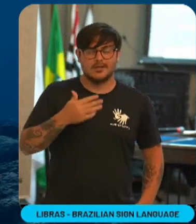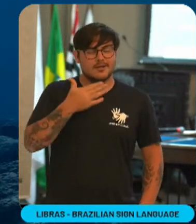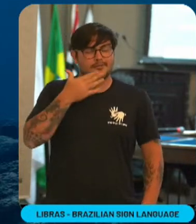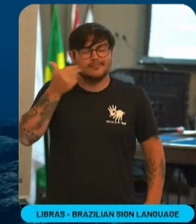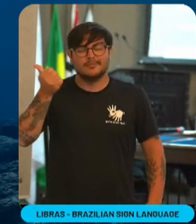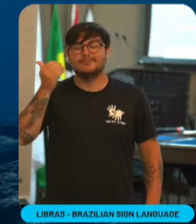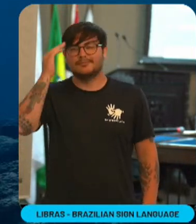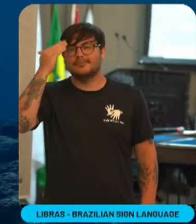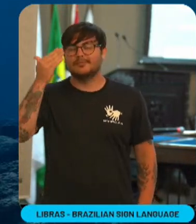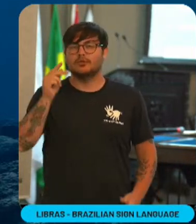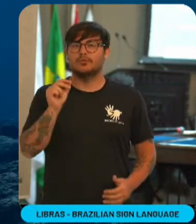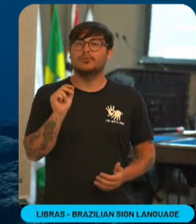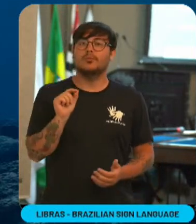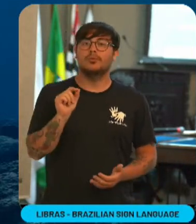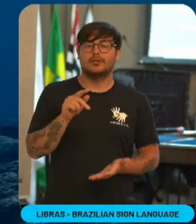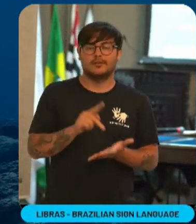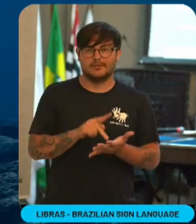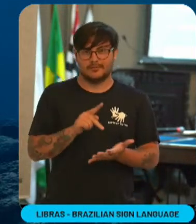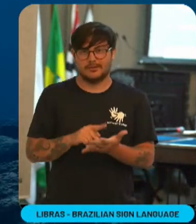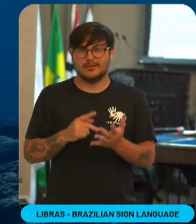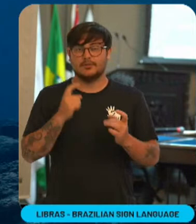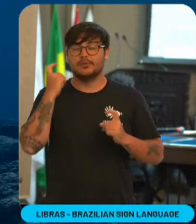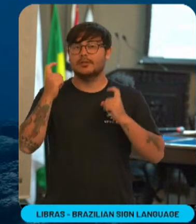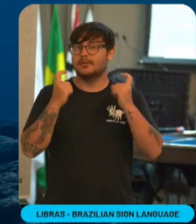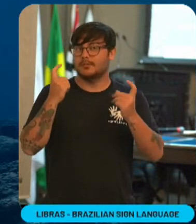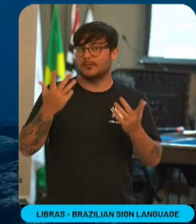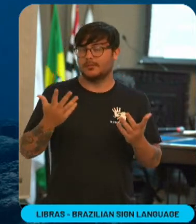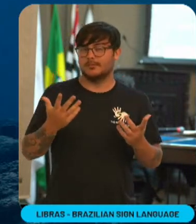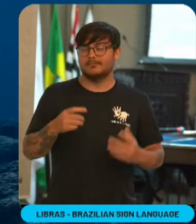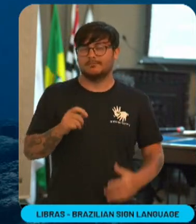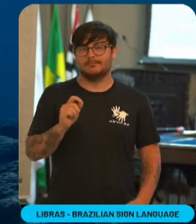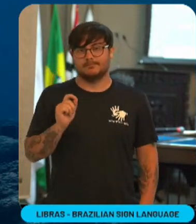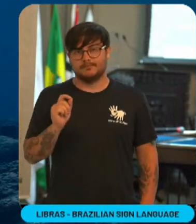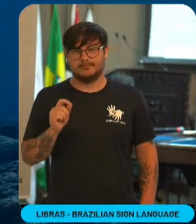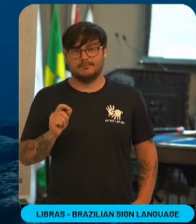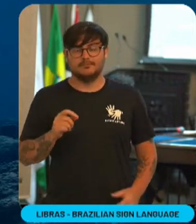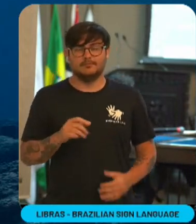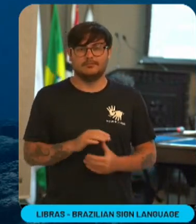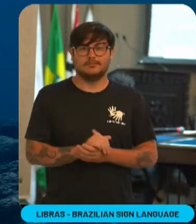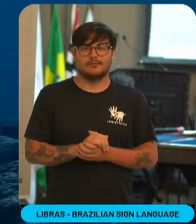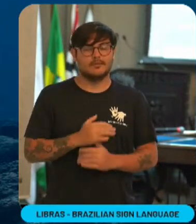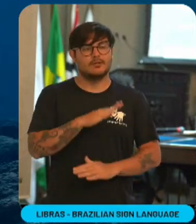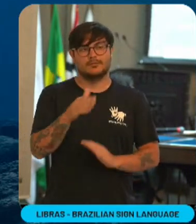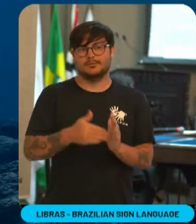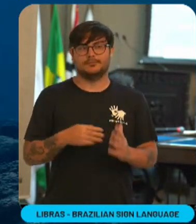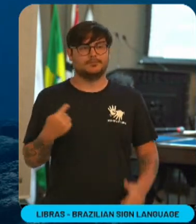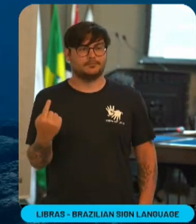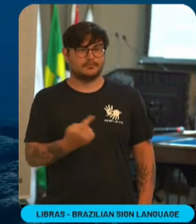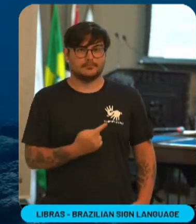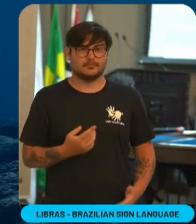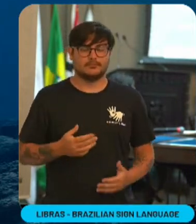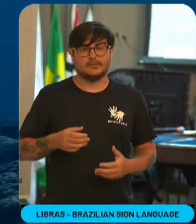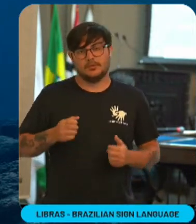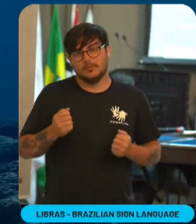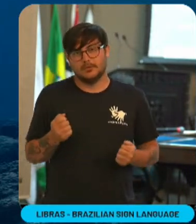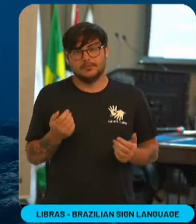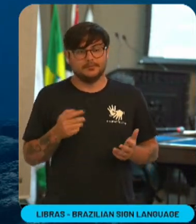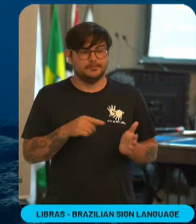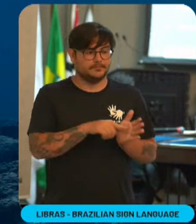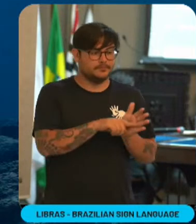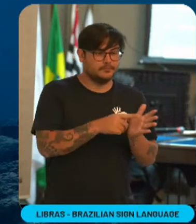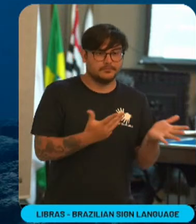connected, So it's now much more clear that these concerns are of all of us,